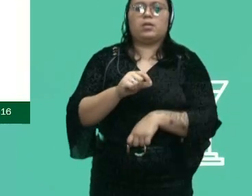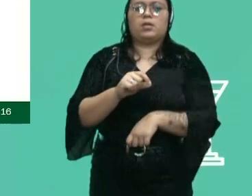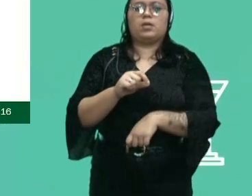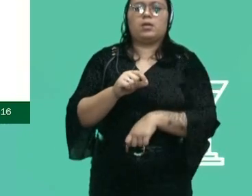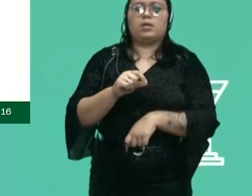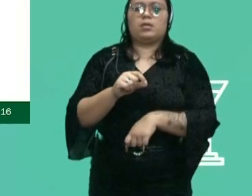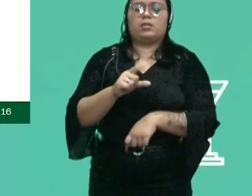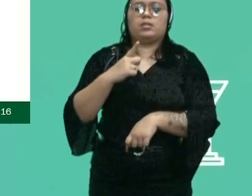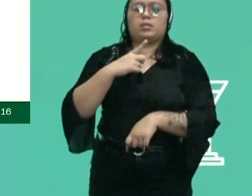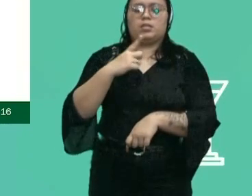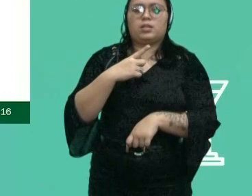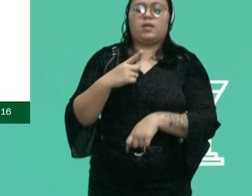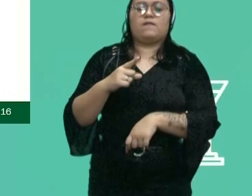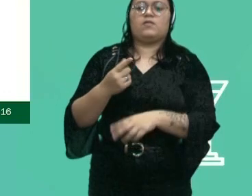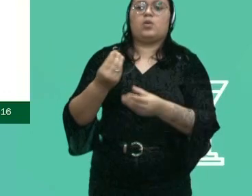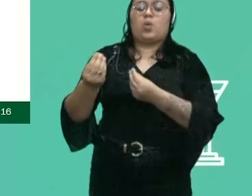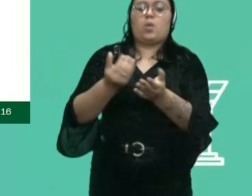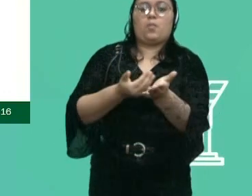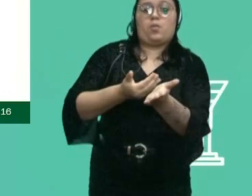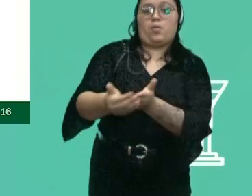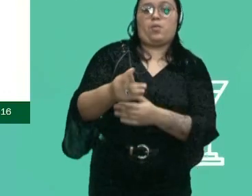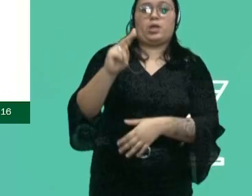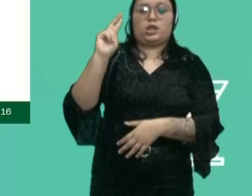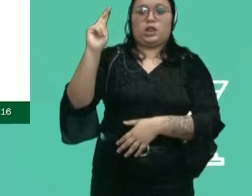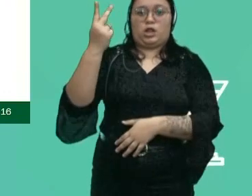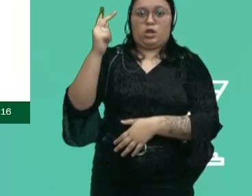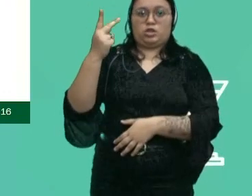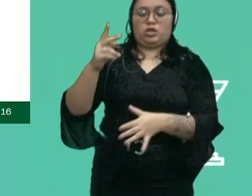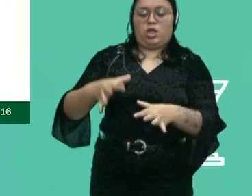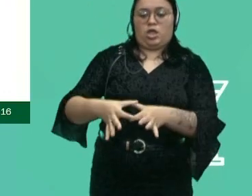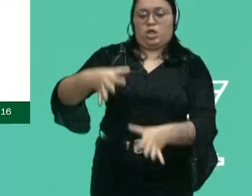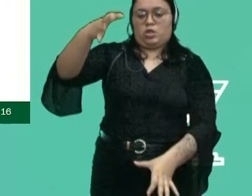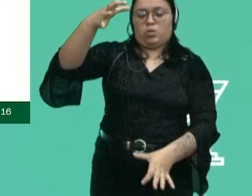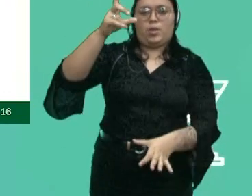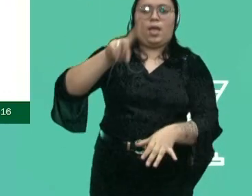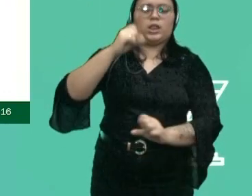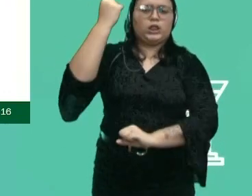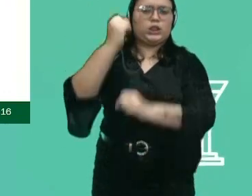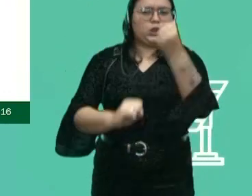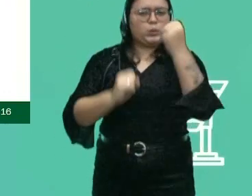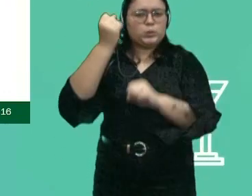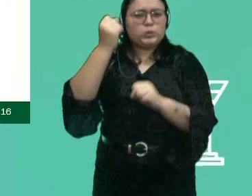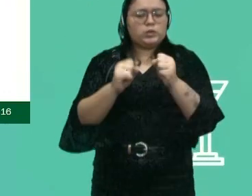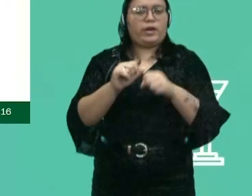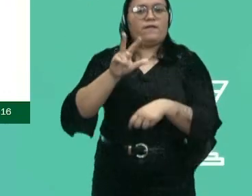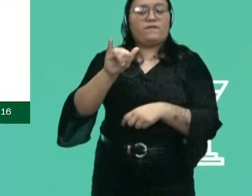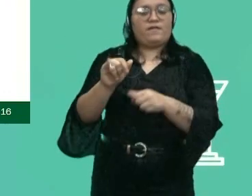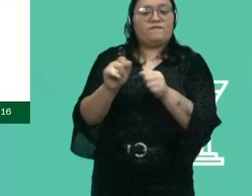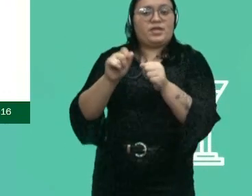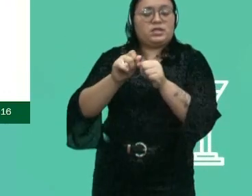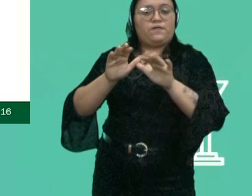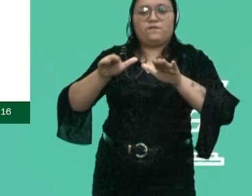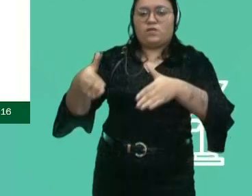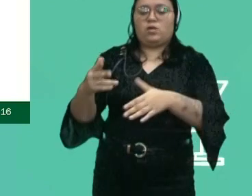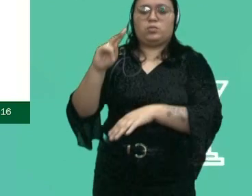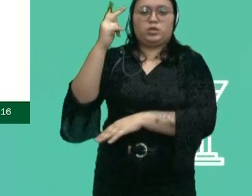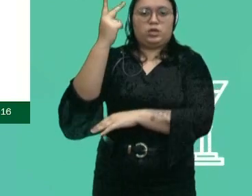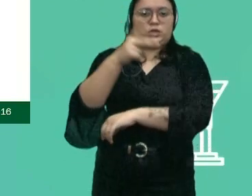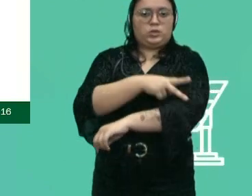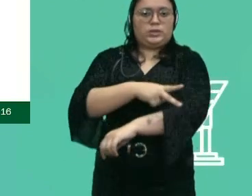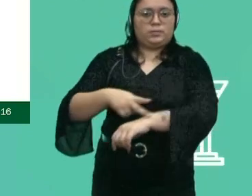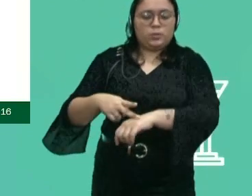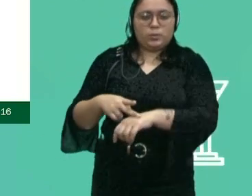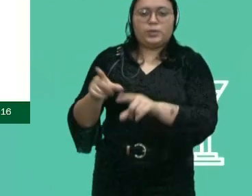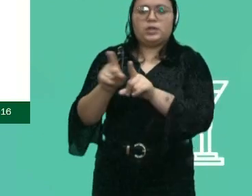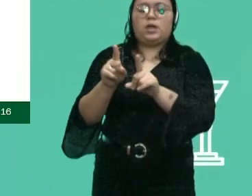So this will be a network of clean hydrogen producers, end users, and the connective infrastructure. We have 2 new loan